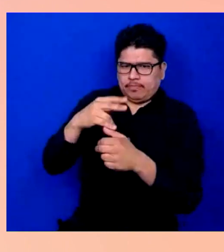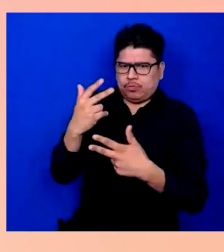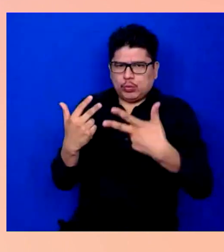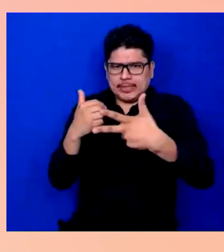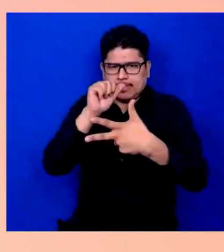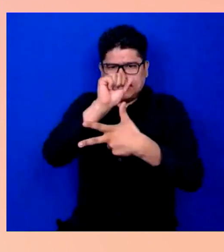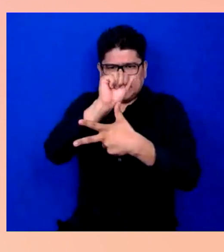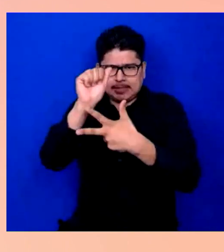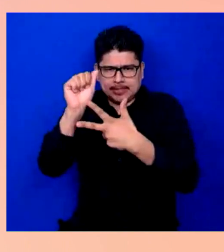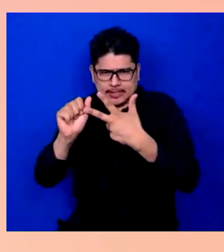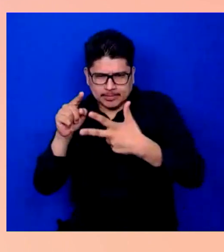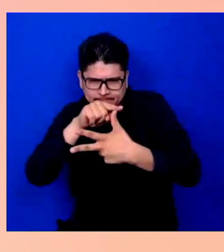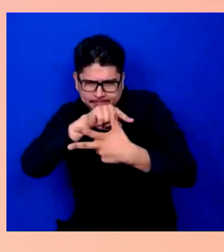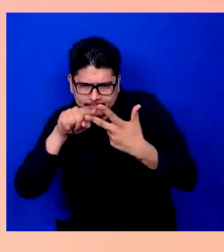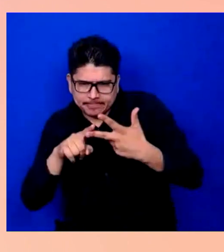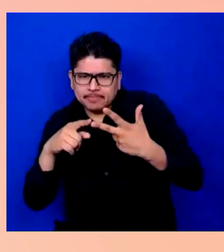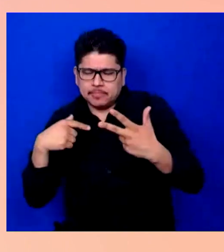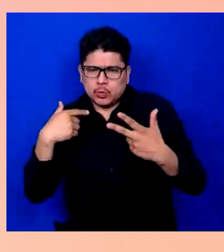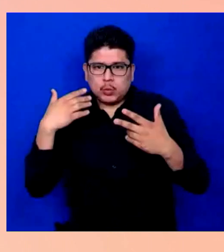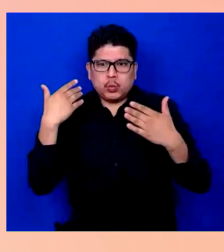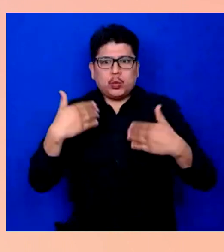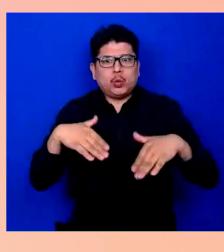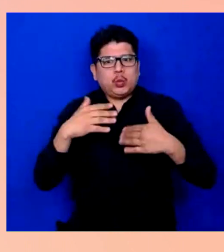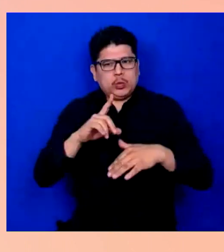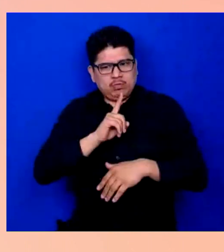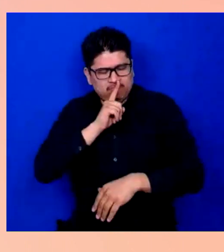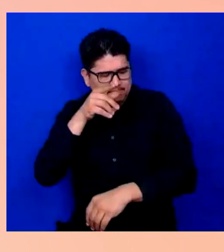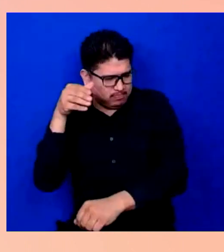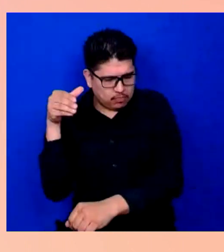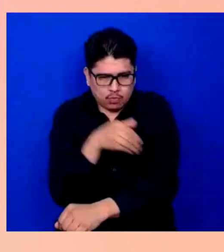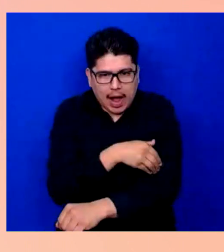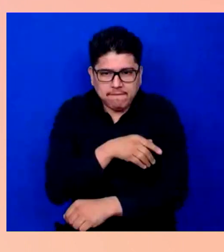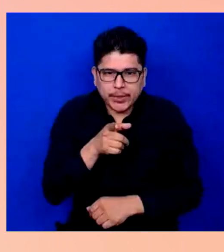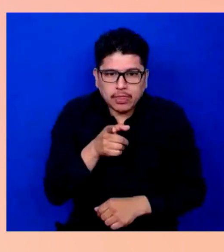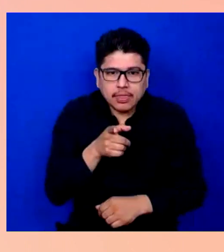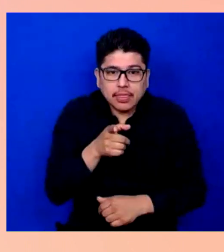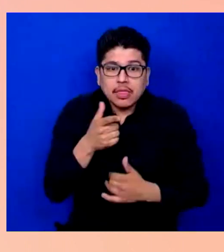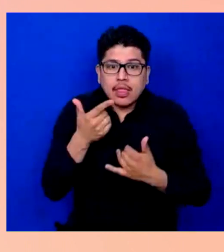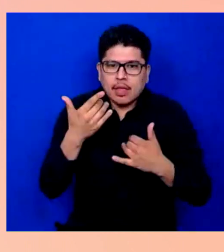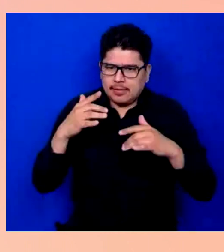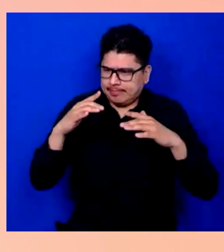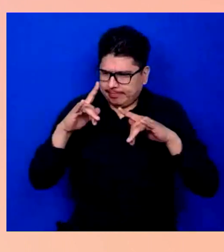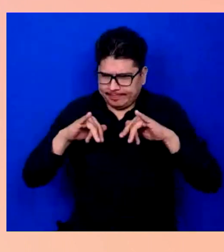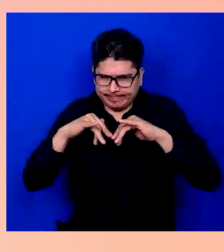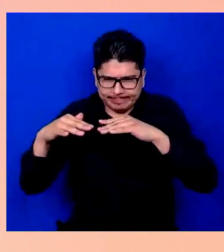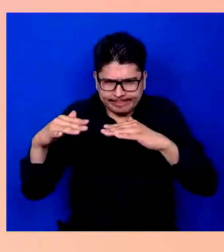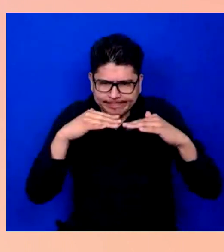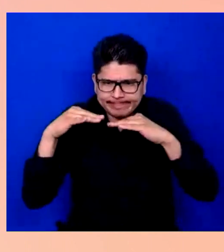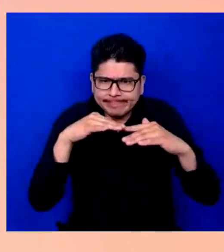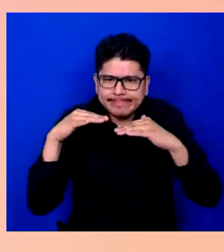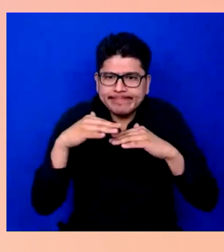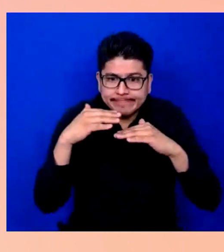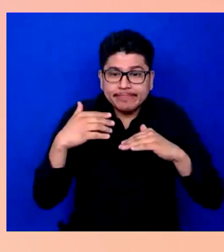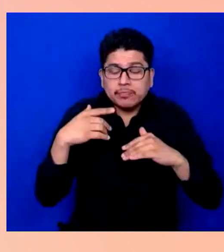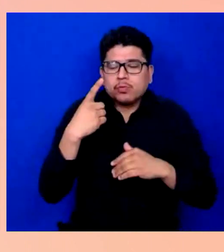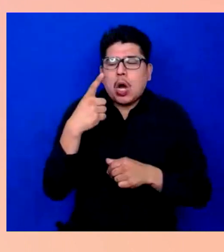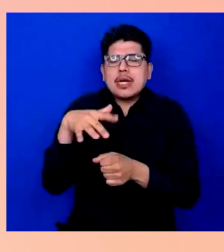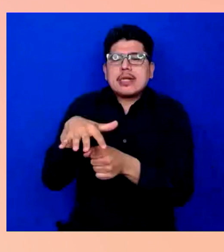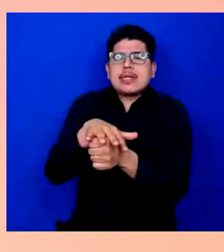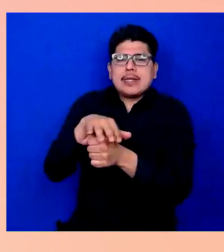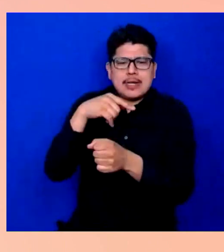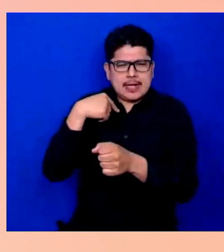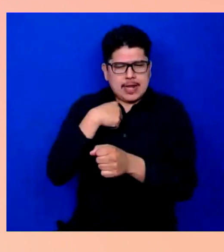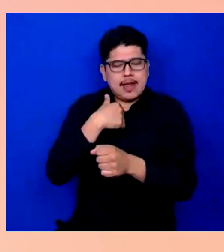have the real powerful minds working in sync here. One of the areas that I'm lucky enough to get to work on is